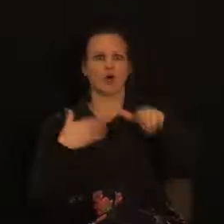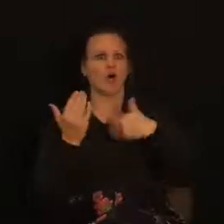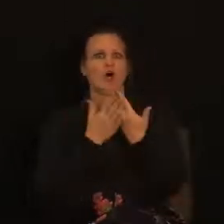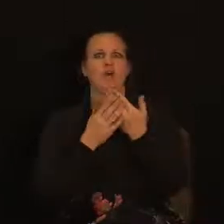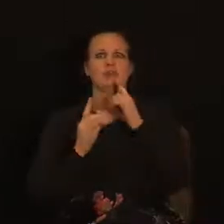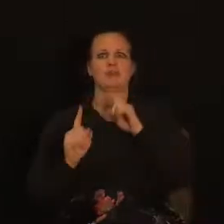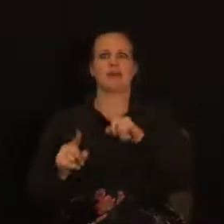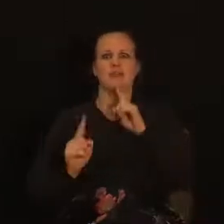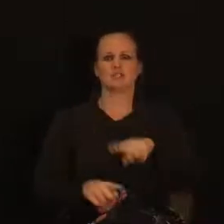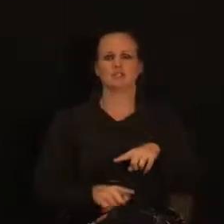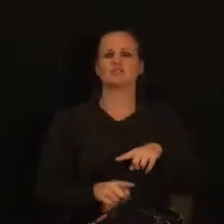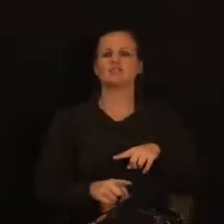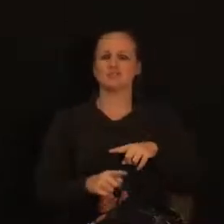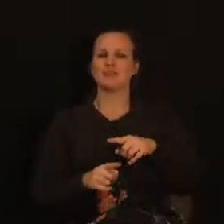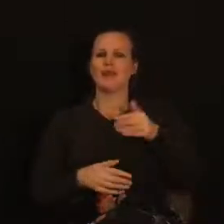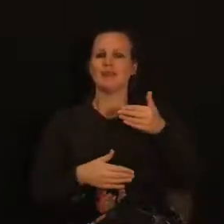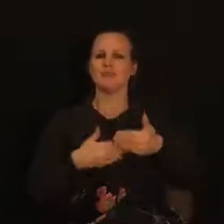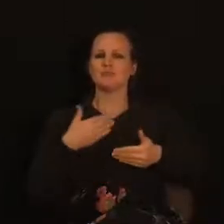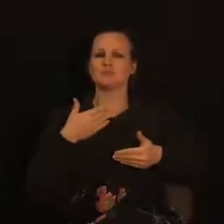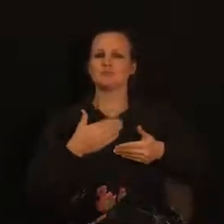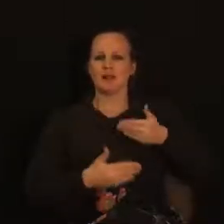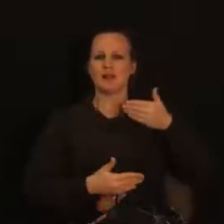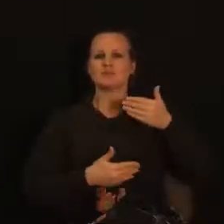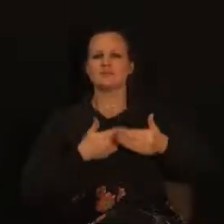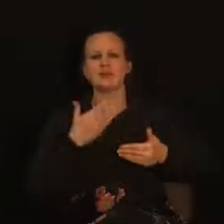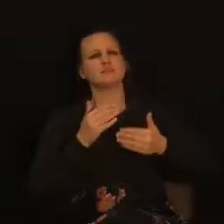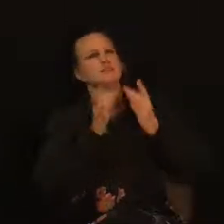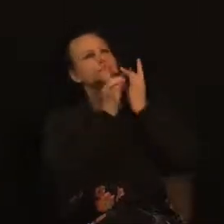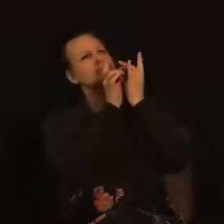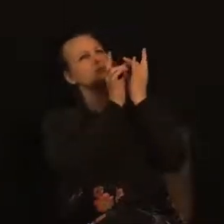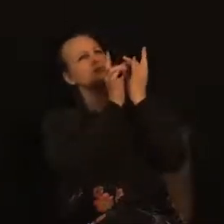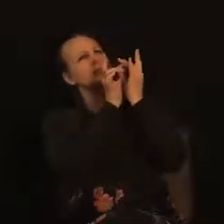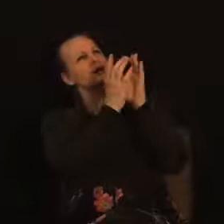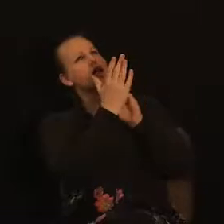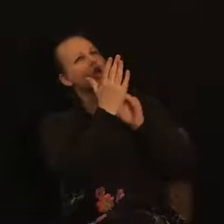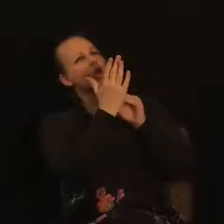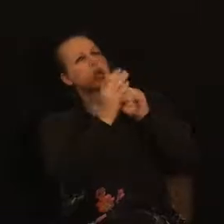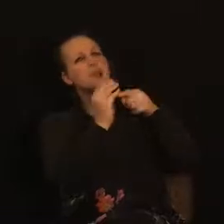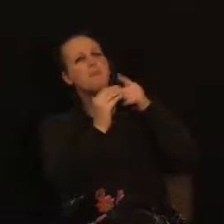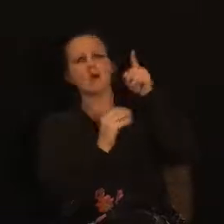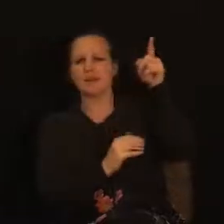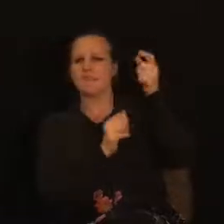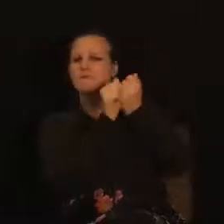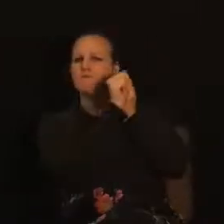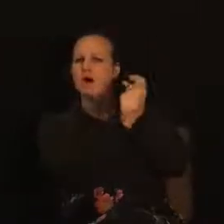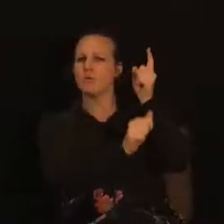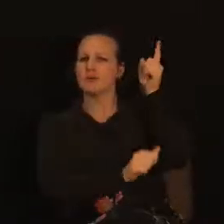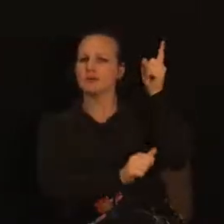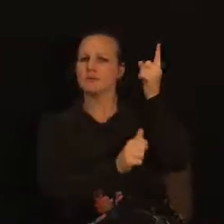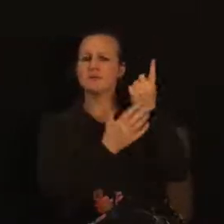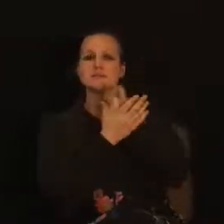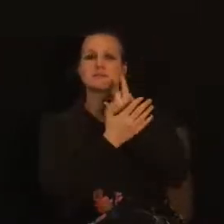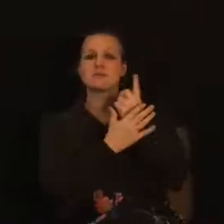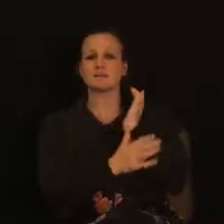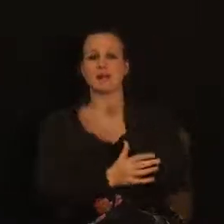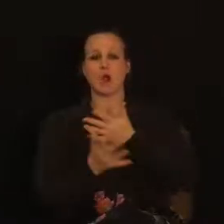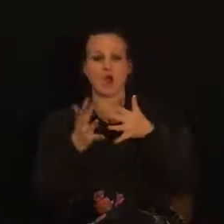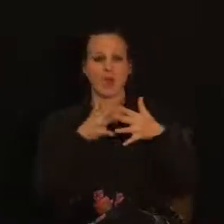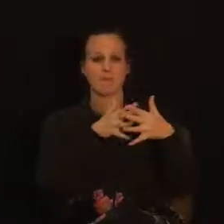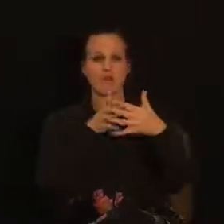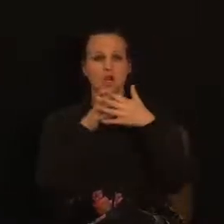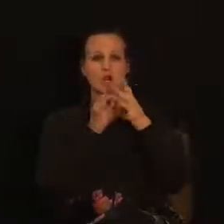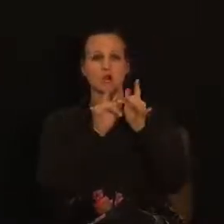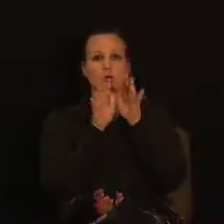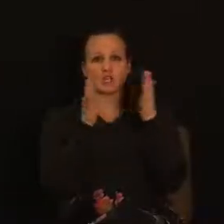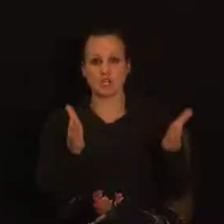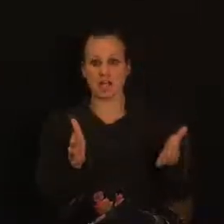is a process to getting to know him and to following him. And that sometimes I think our American Christianity actually gets